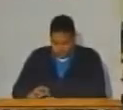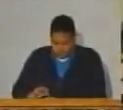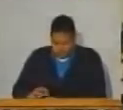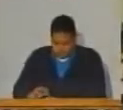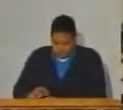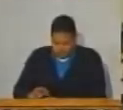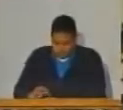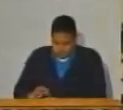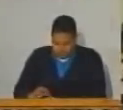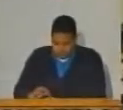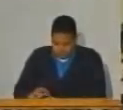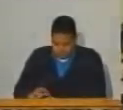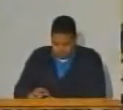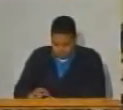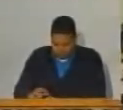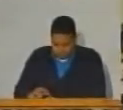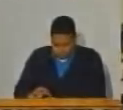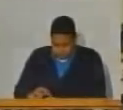Environment.